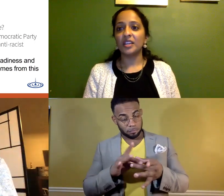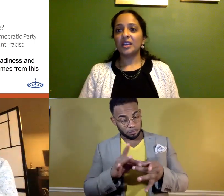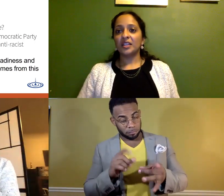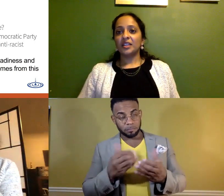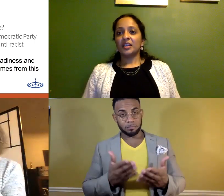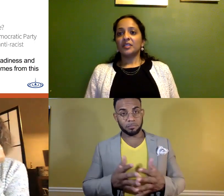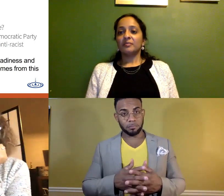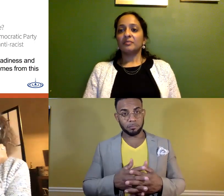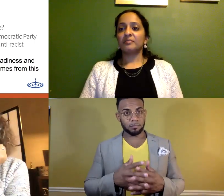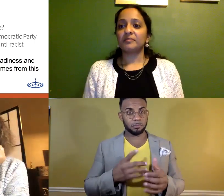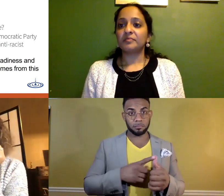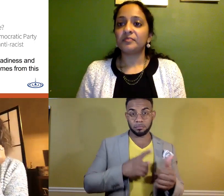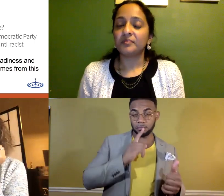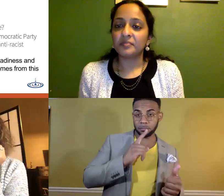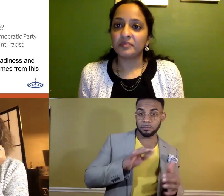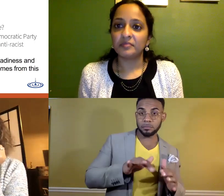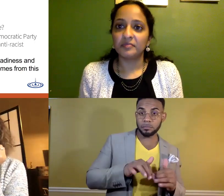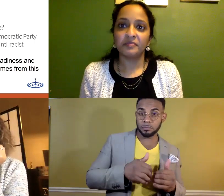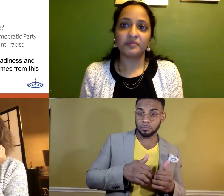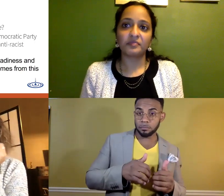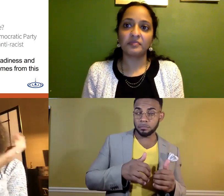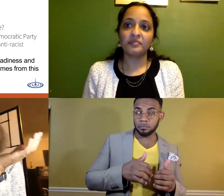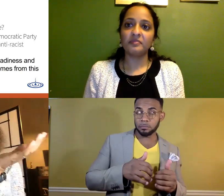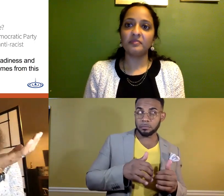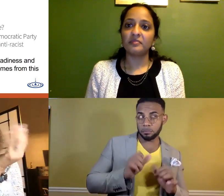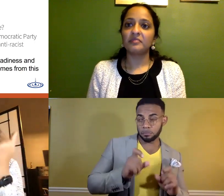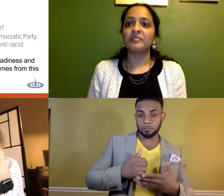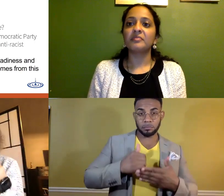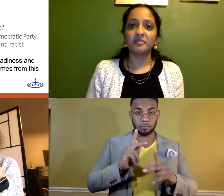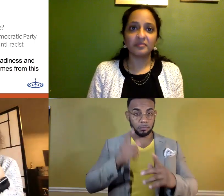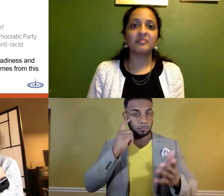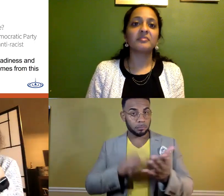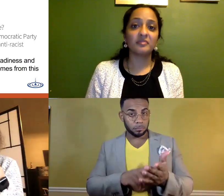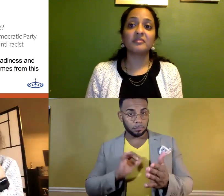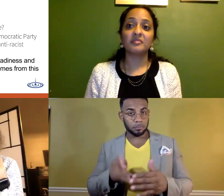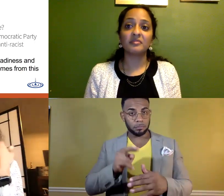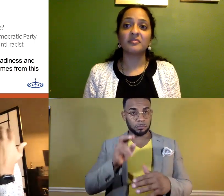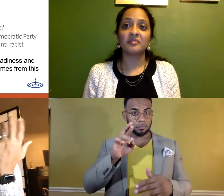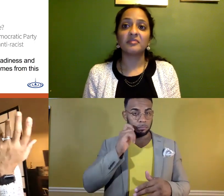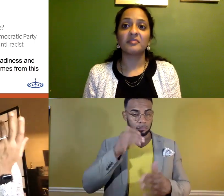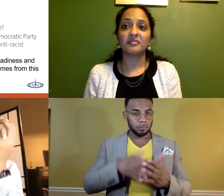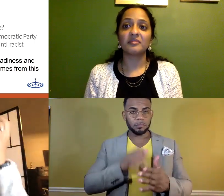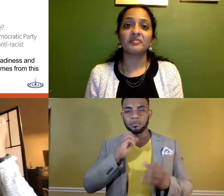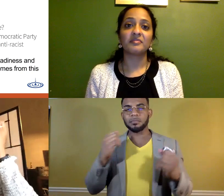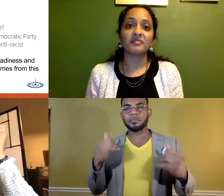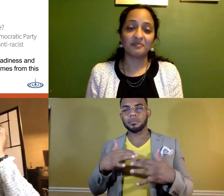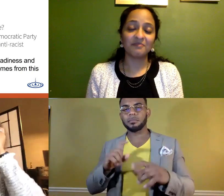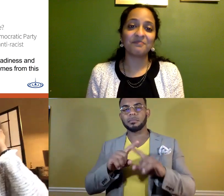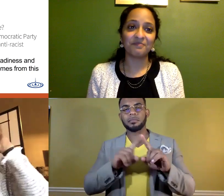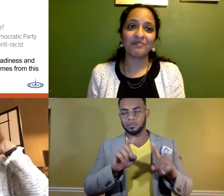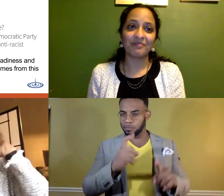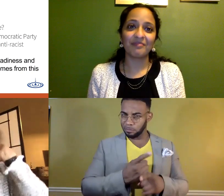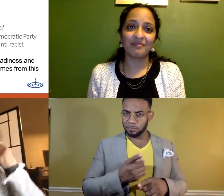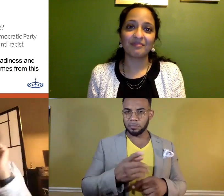here. One is, how can you help people recognize their own racism? There's a fear of difference,